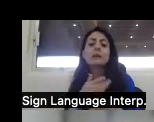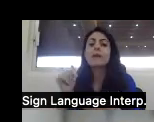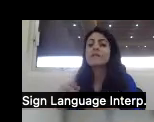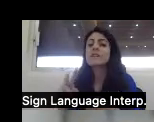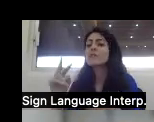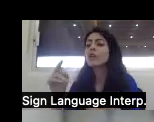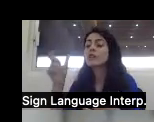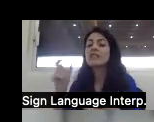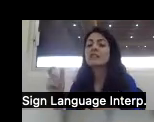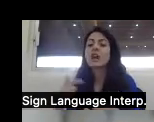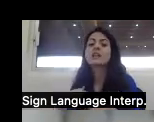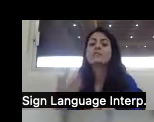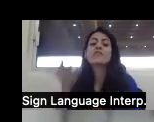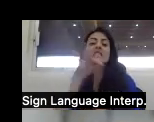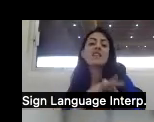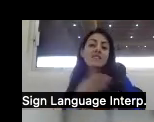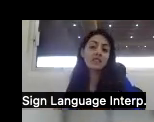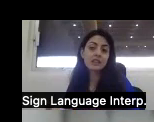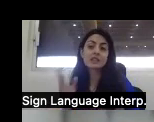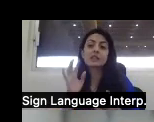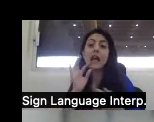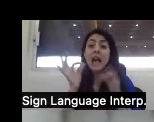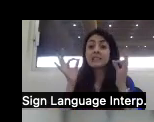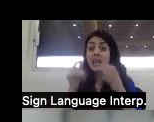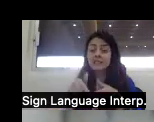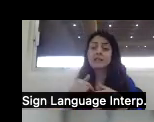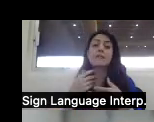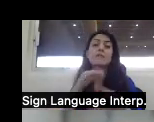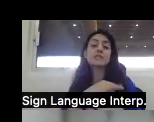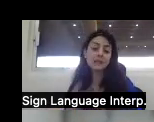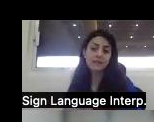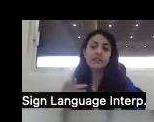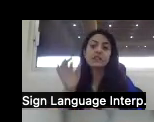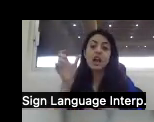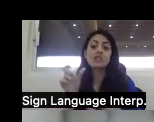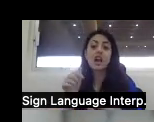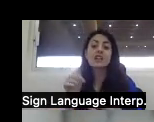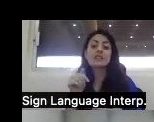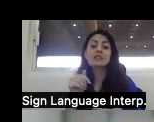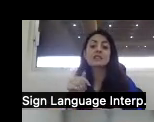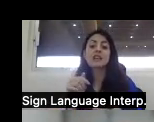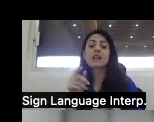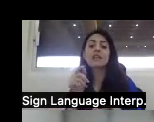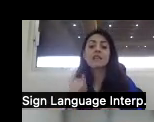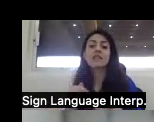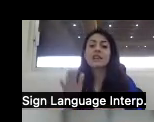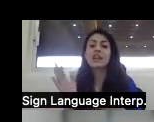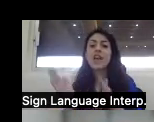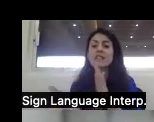are at times cumbersome, often, as some have mentioned, with a bias towards